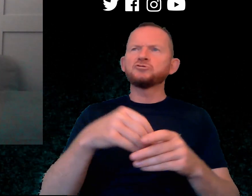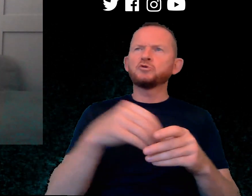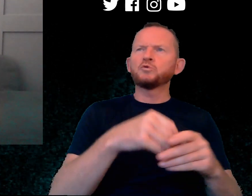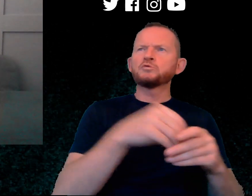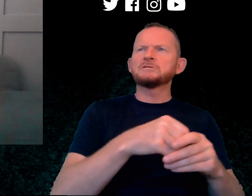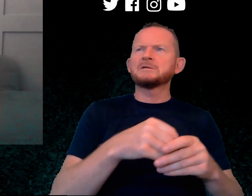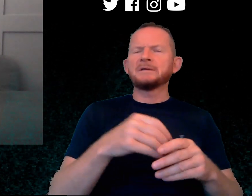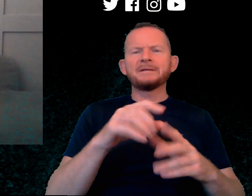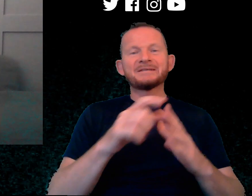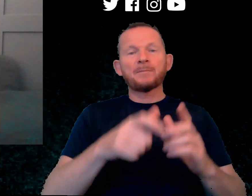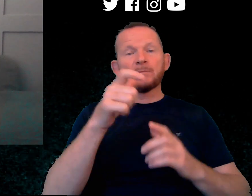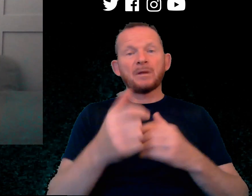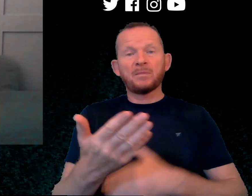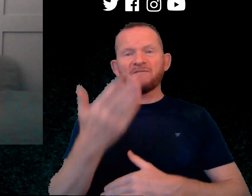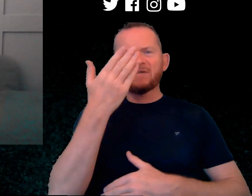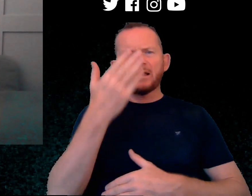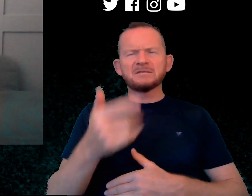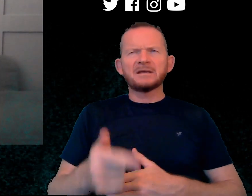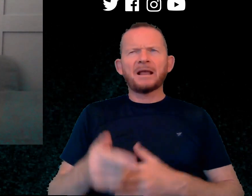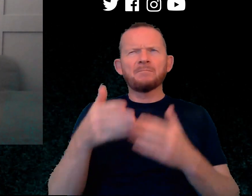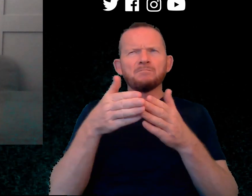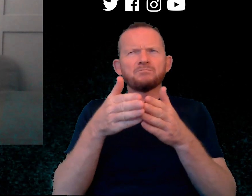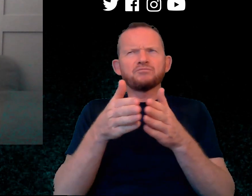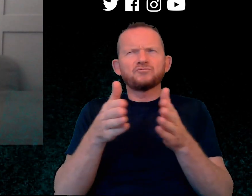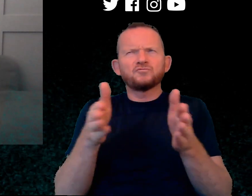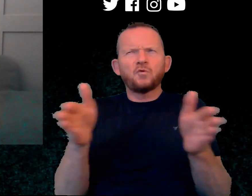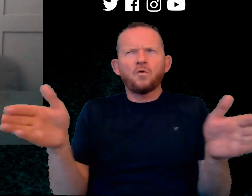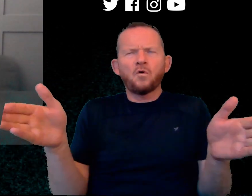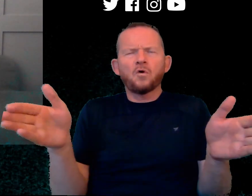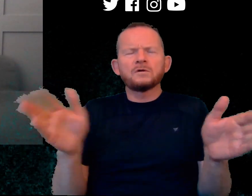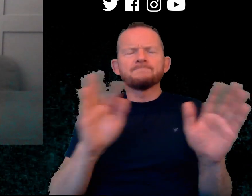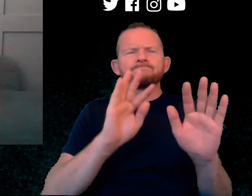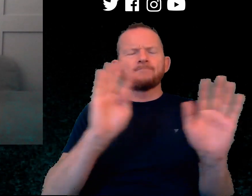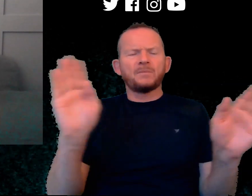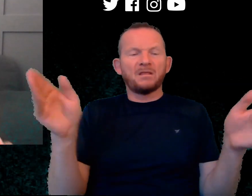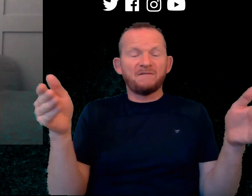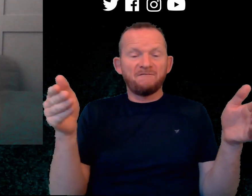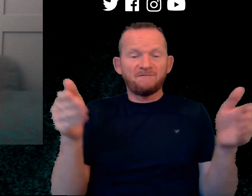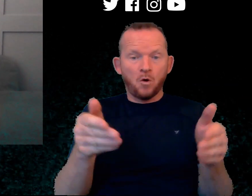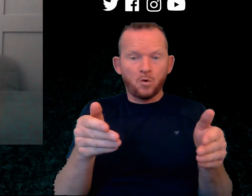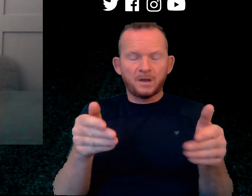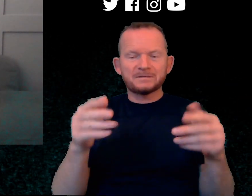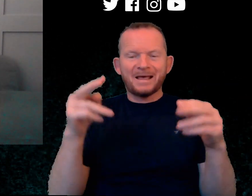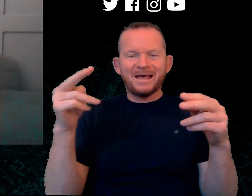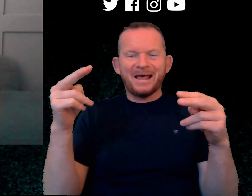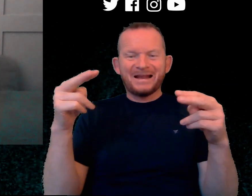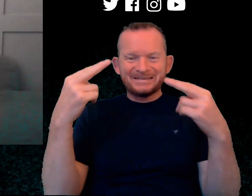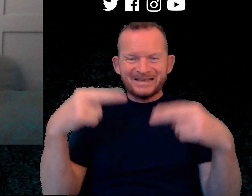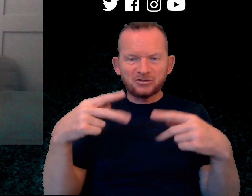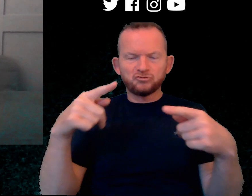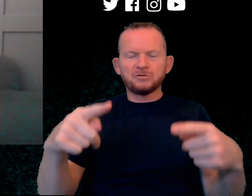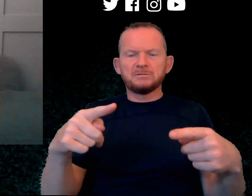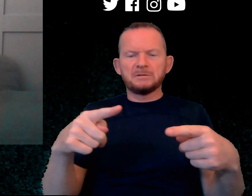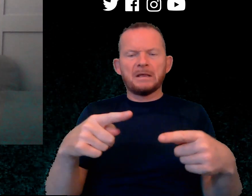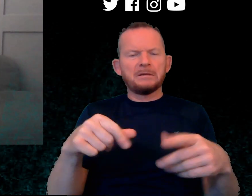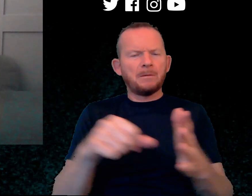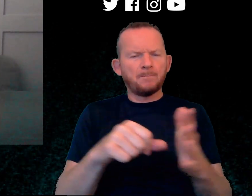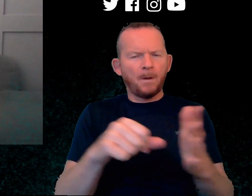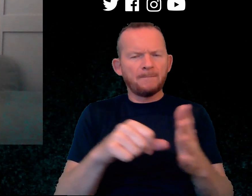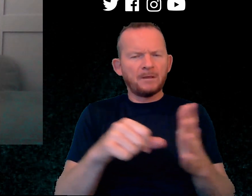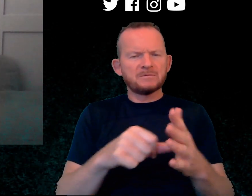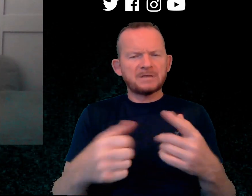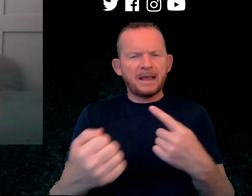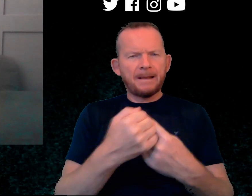more people will have fighting against the issues that disabled people face. But it also risks being too broad, diluting the focus and